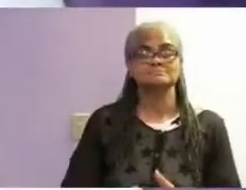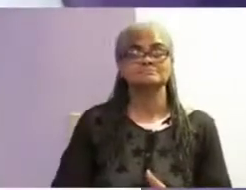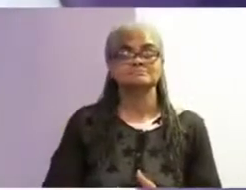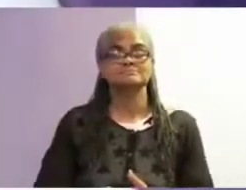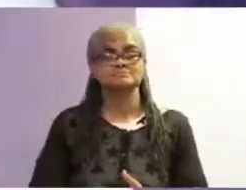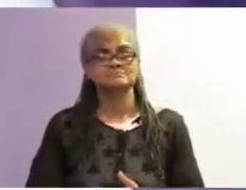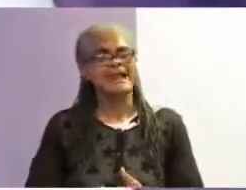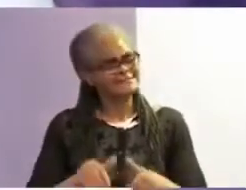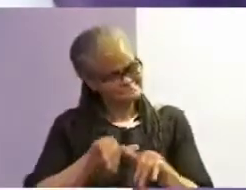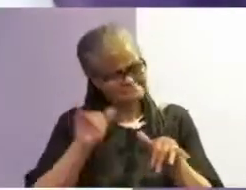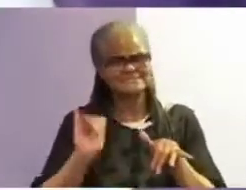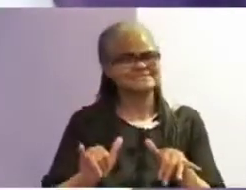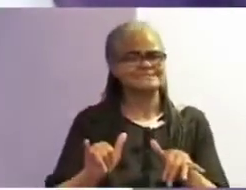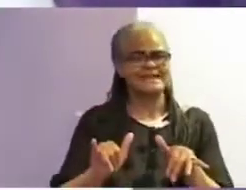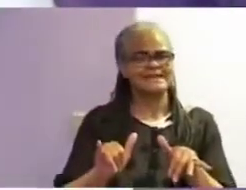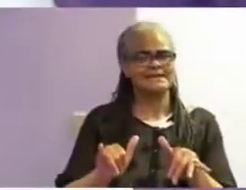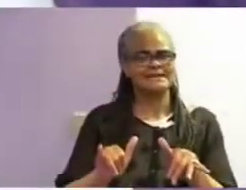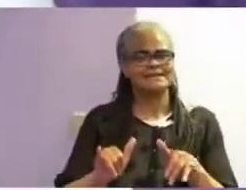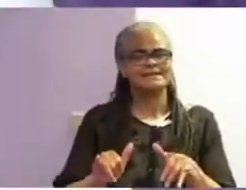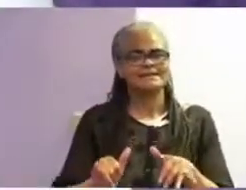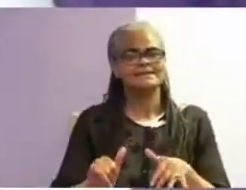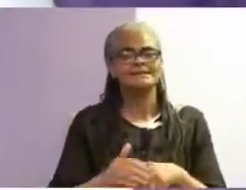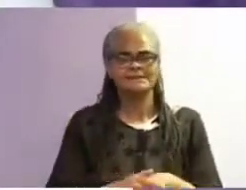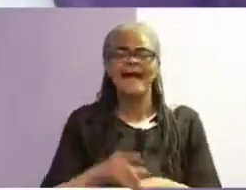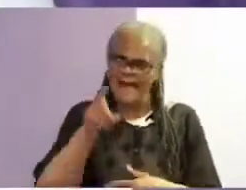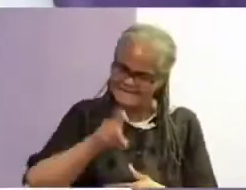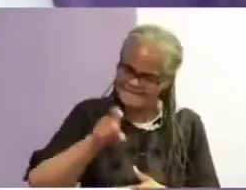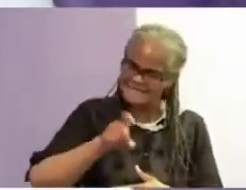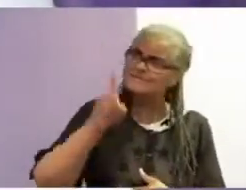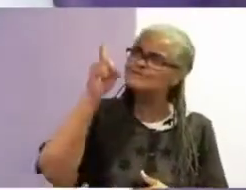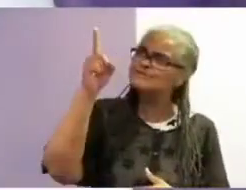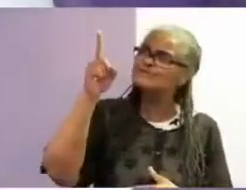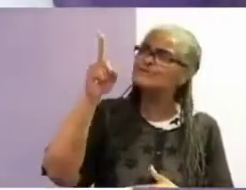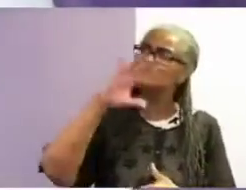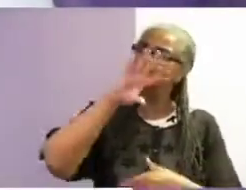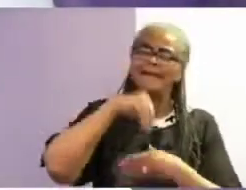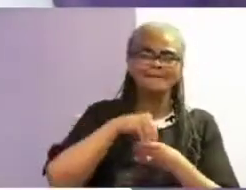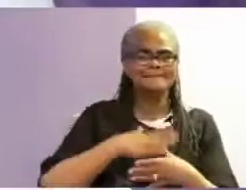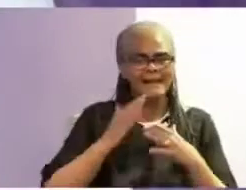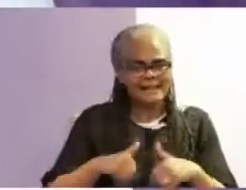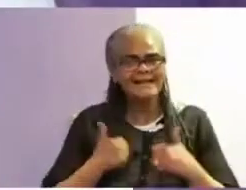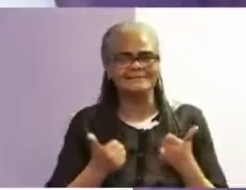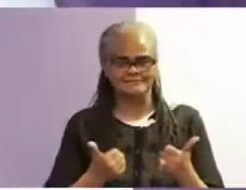I never leave you. I need you in my life.